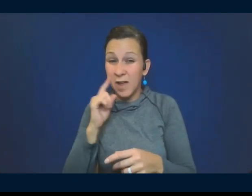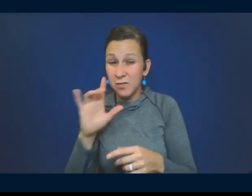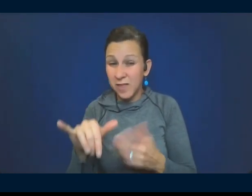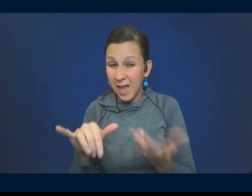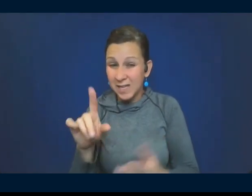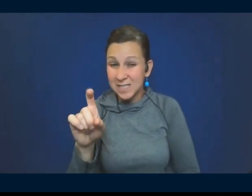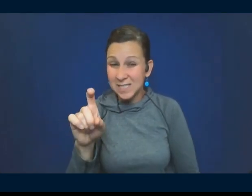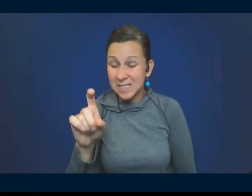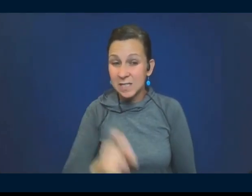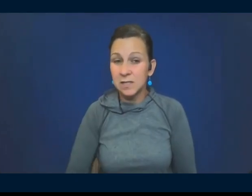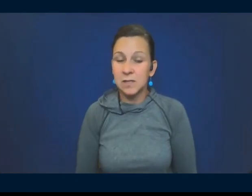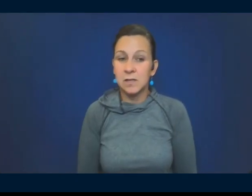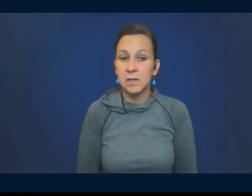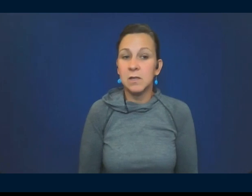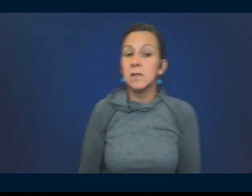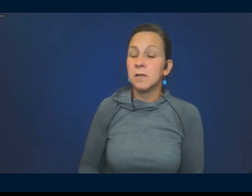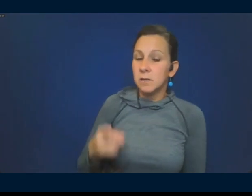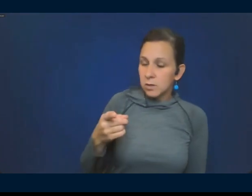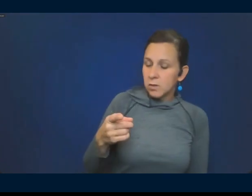Is that me? Okay. Also, the CSGF.